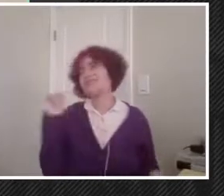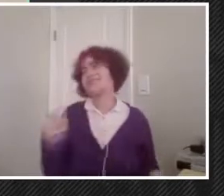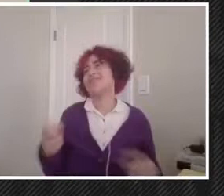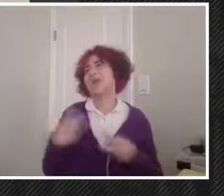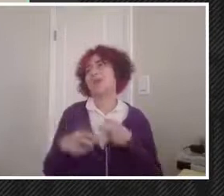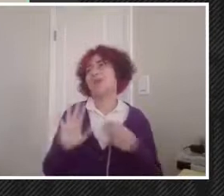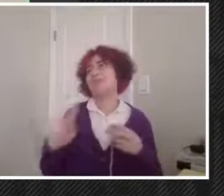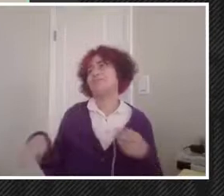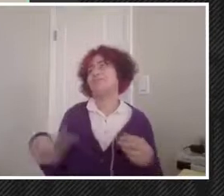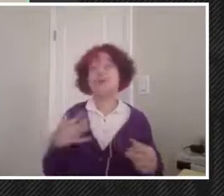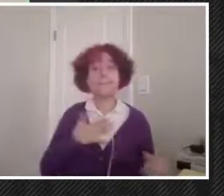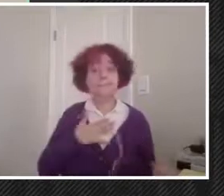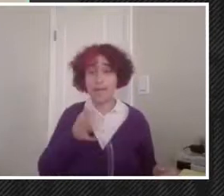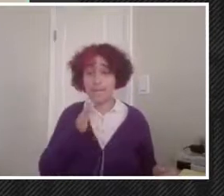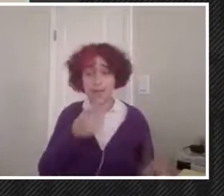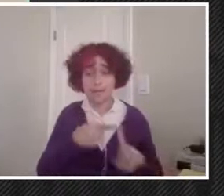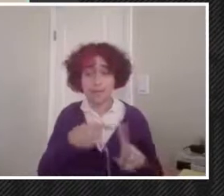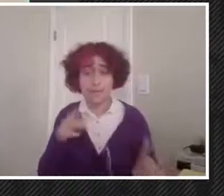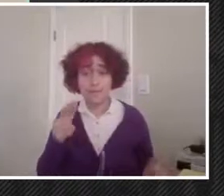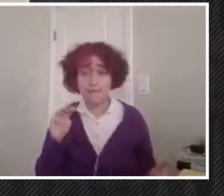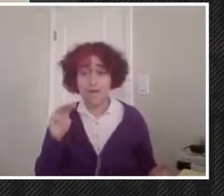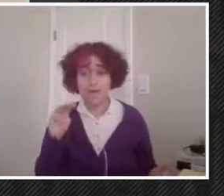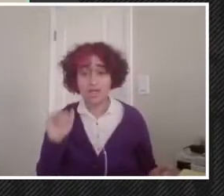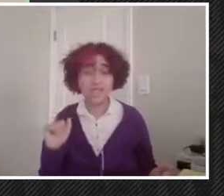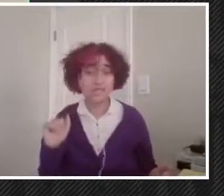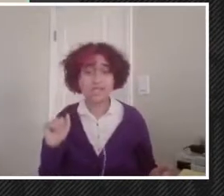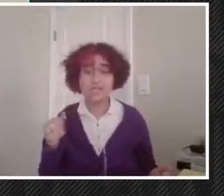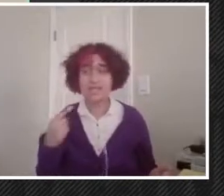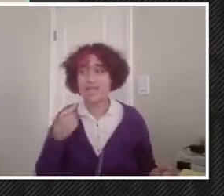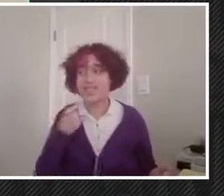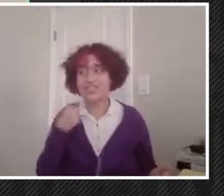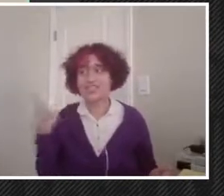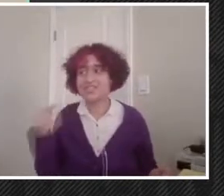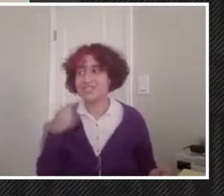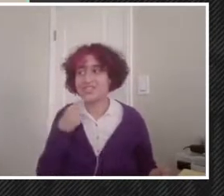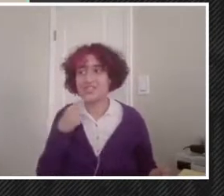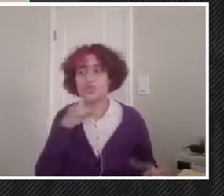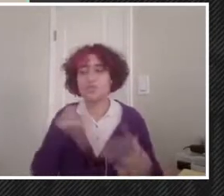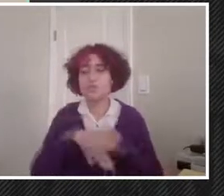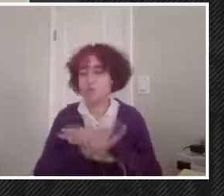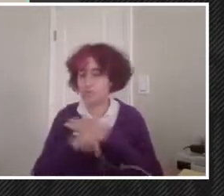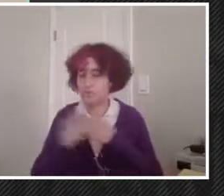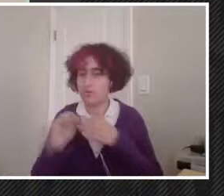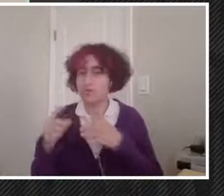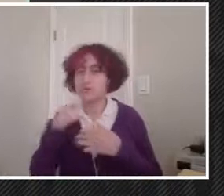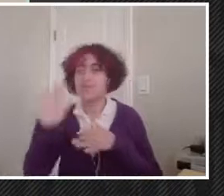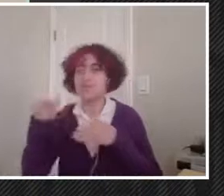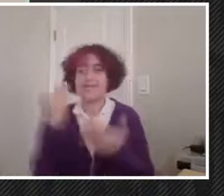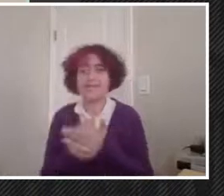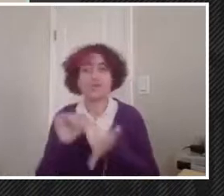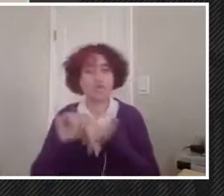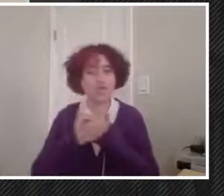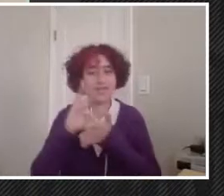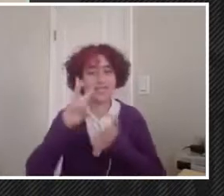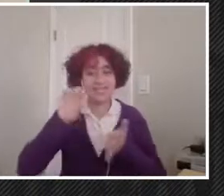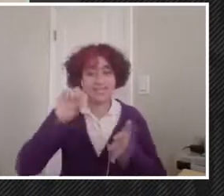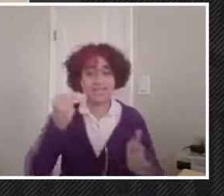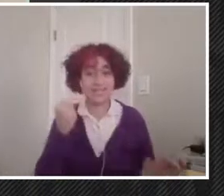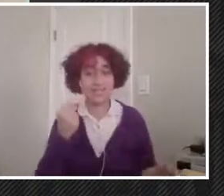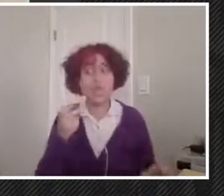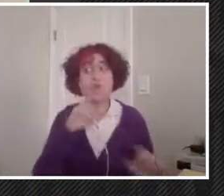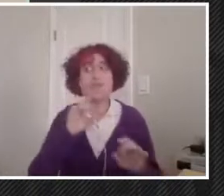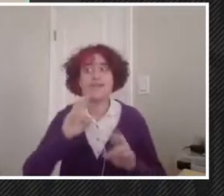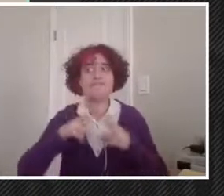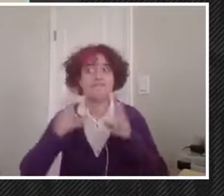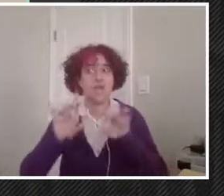she used to say when she came to New York in the 60s, she was born in the 40s, when she came to New York in the 60s, it was very clear to her what racism was,